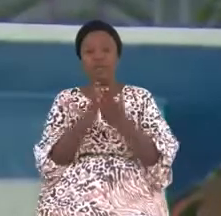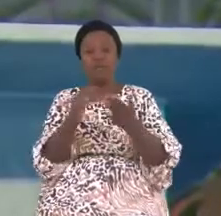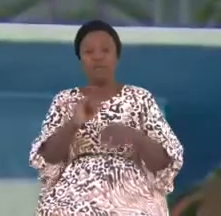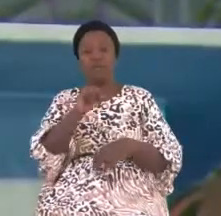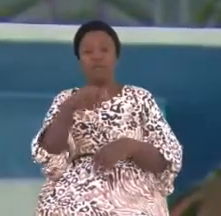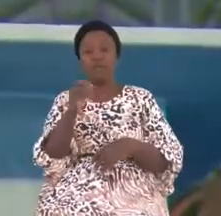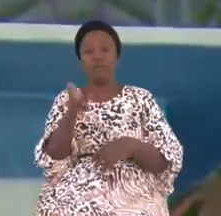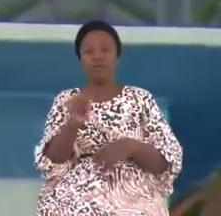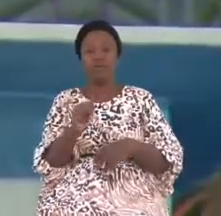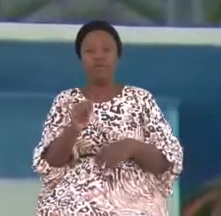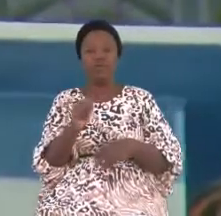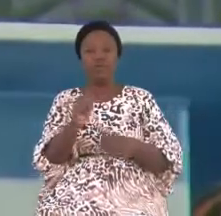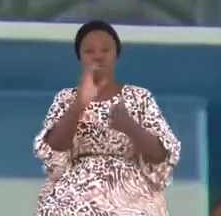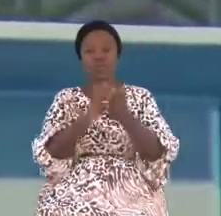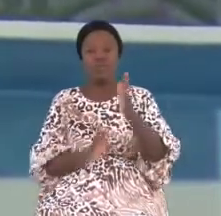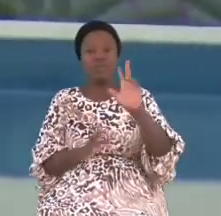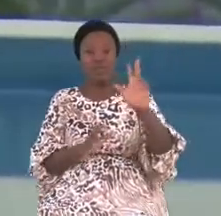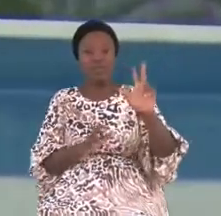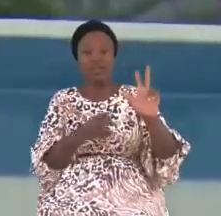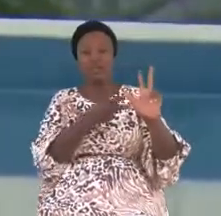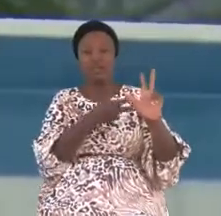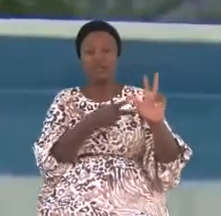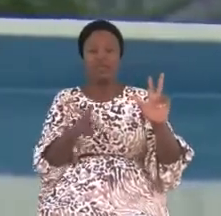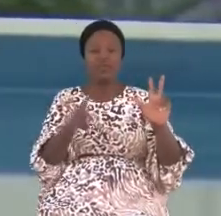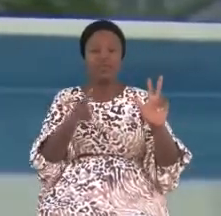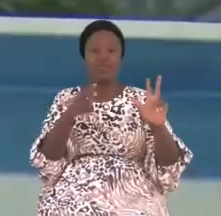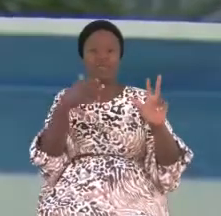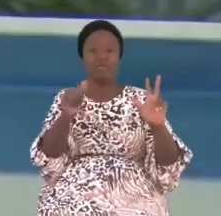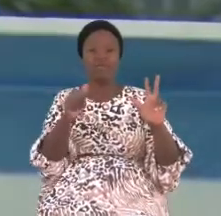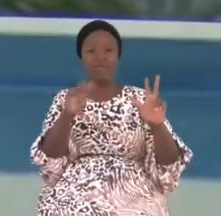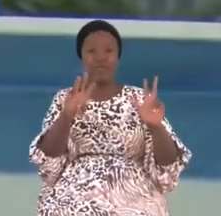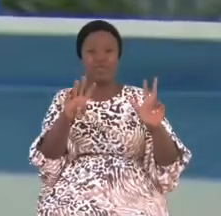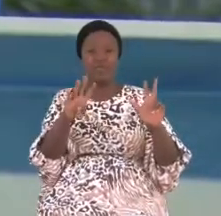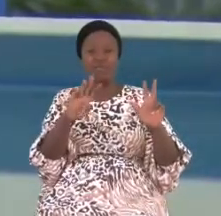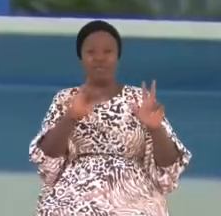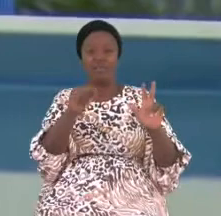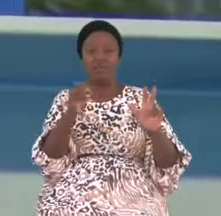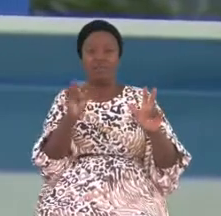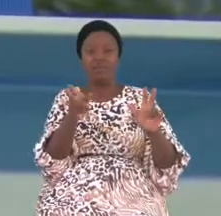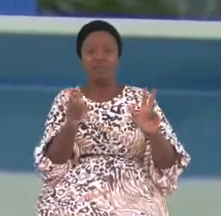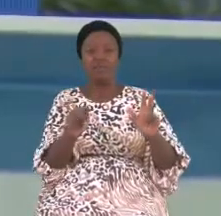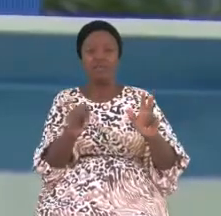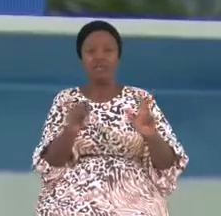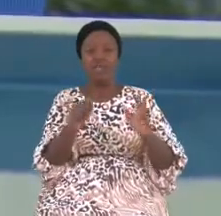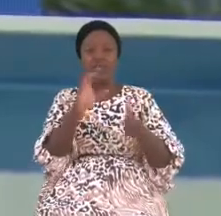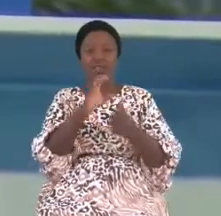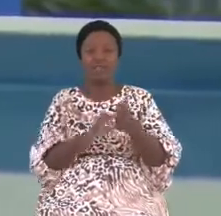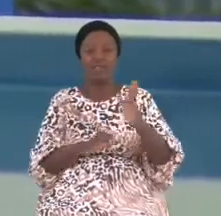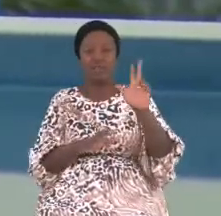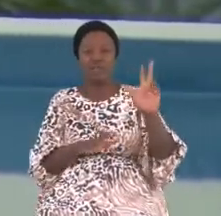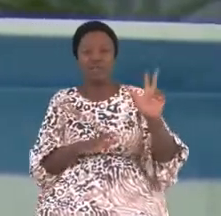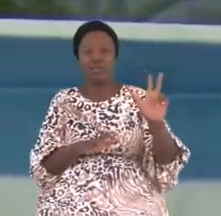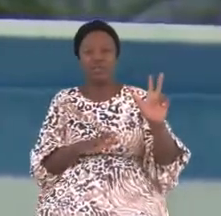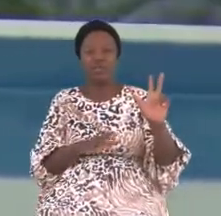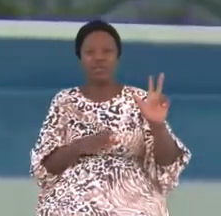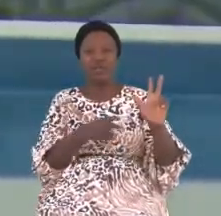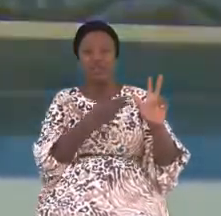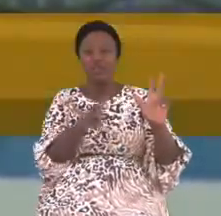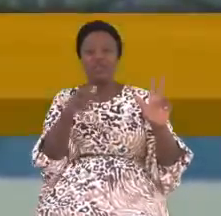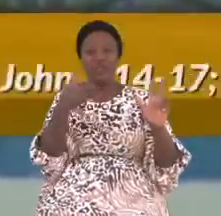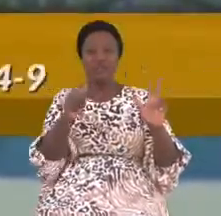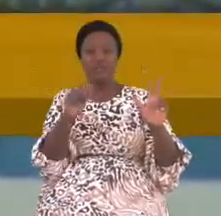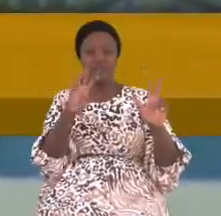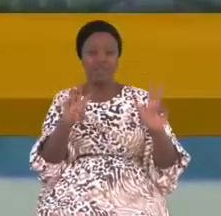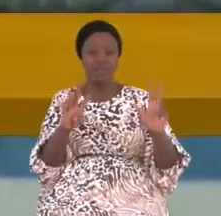3 from verse 14 john chapter 3 from verse